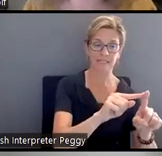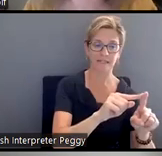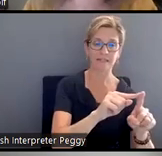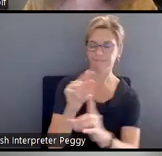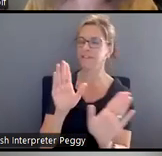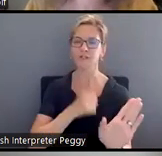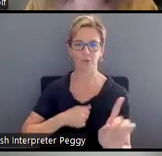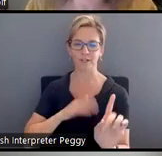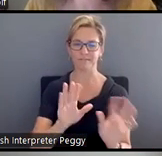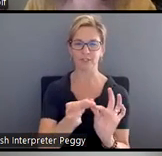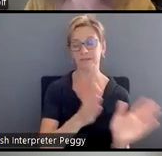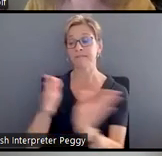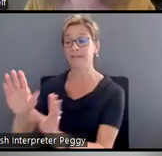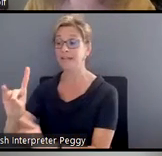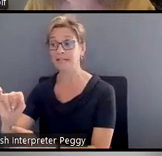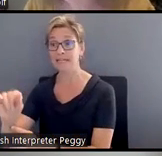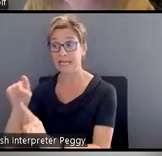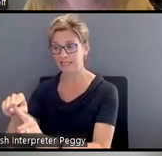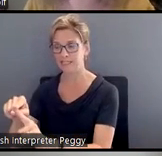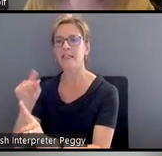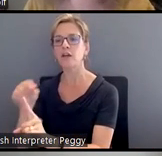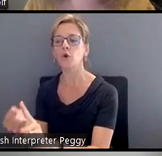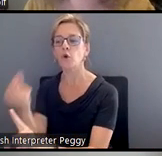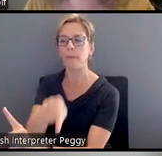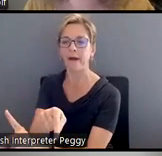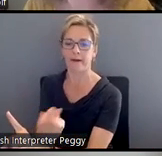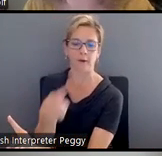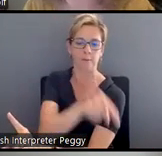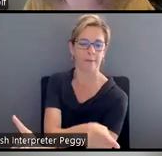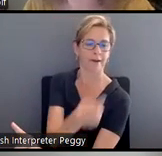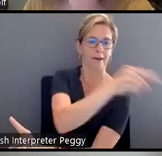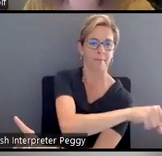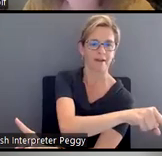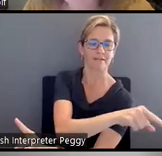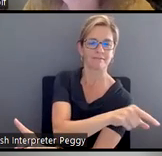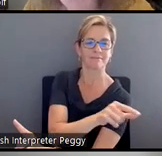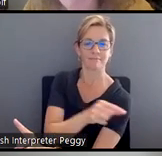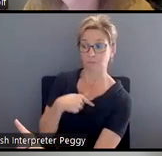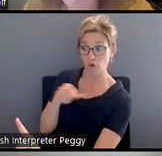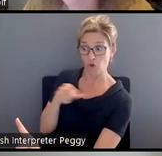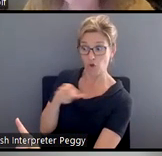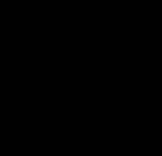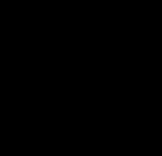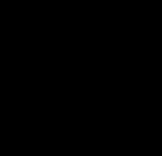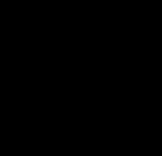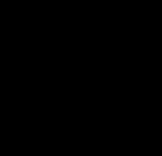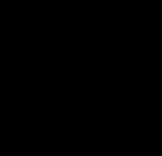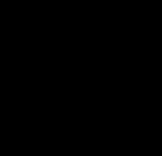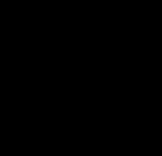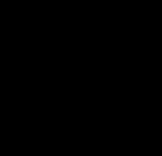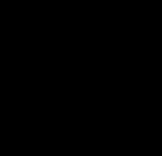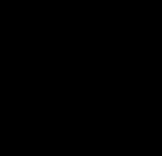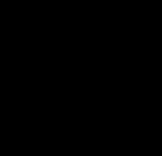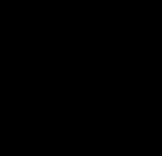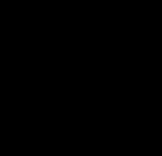for an event. So if that's what we're planning next June, what needs to be done by May 1st? Is there something